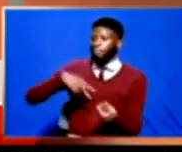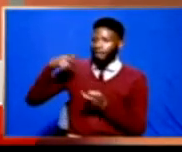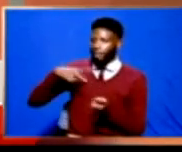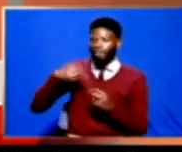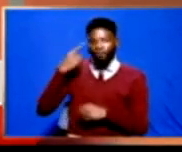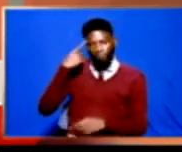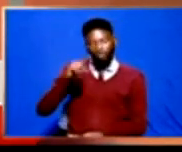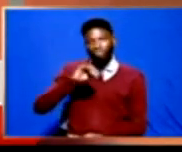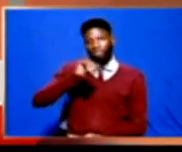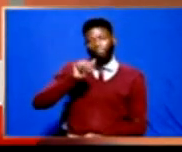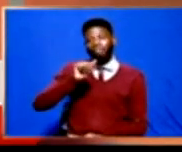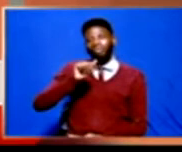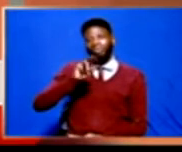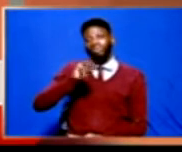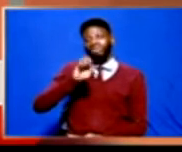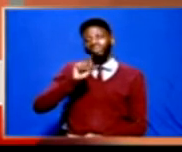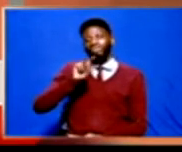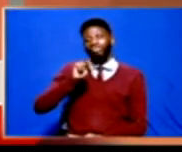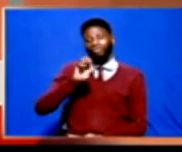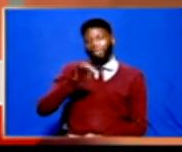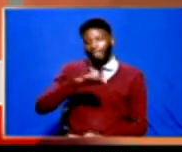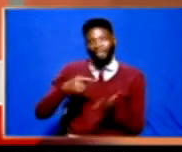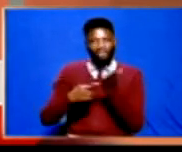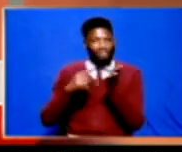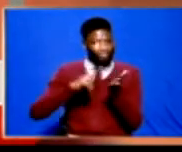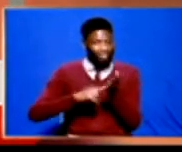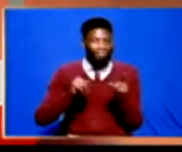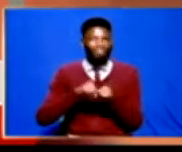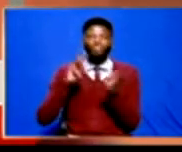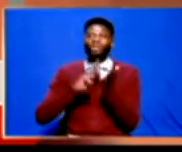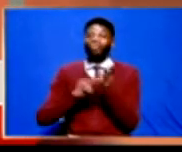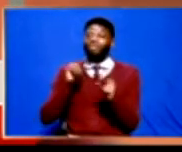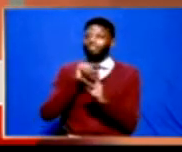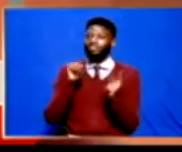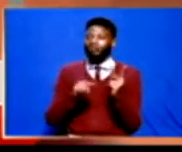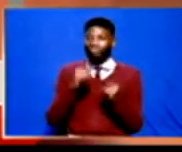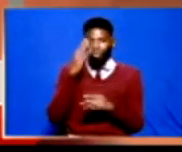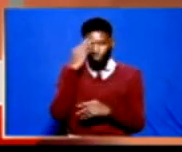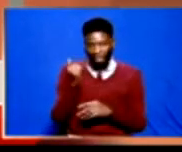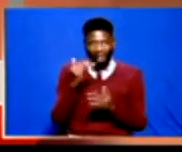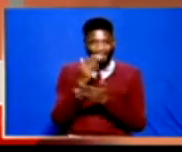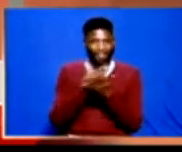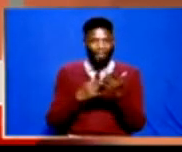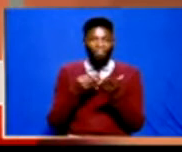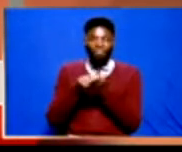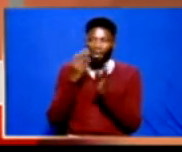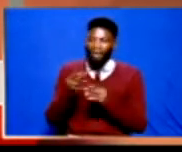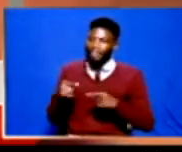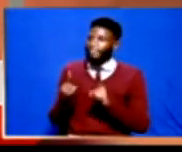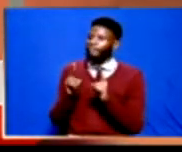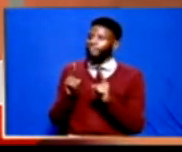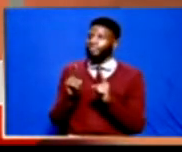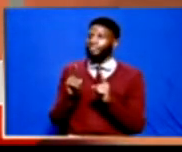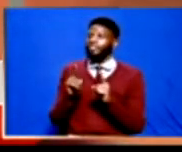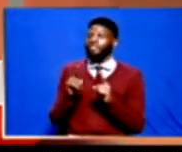within Taita Taveta region, also within Migori, because some of these buyers, one, were limited in the amount of travel that they could